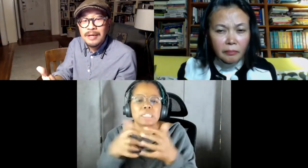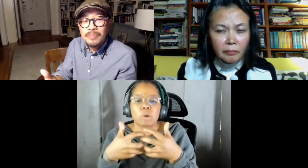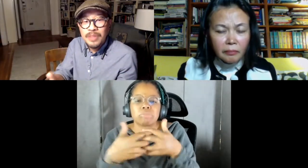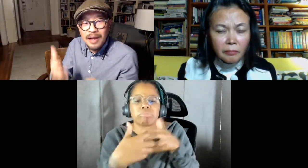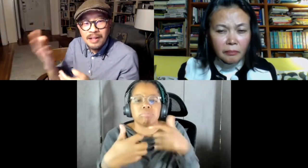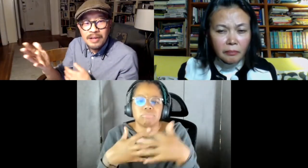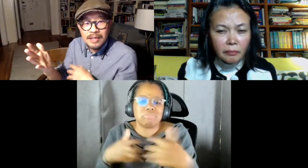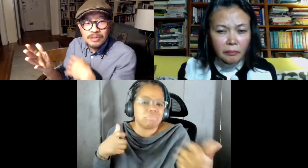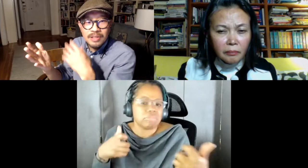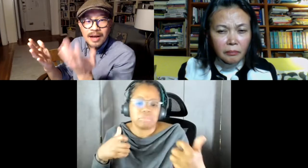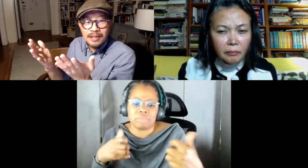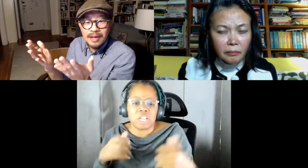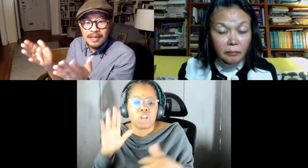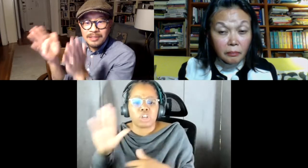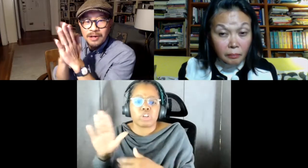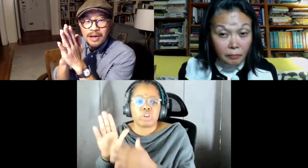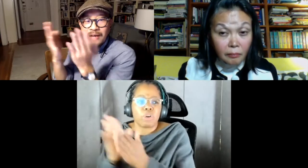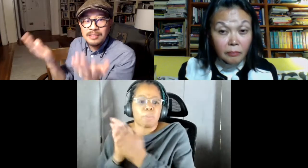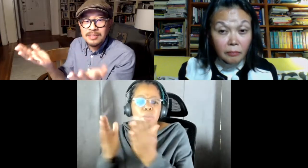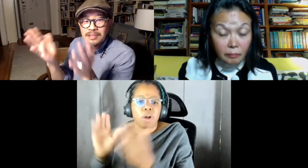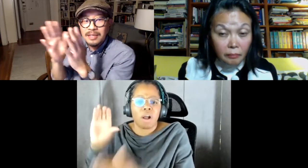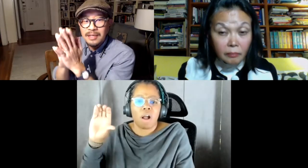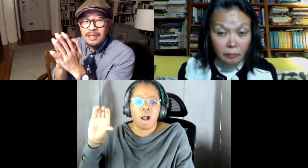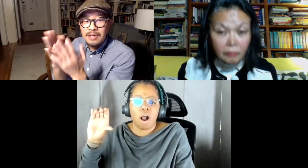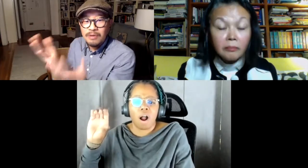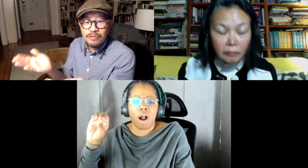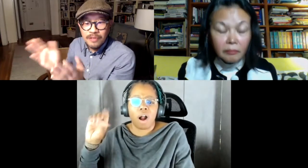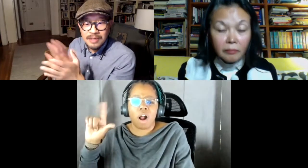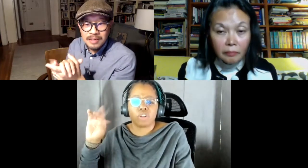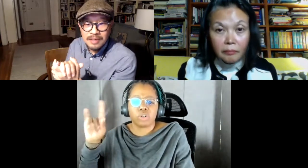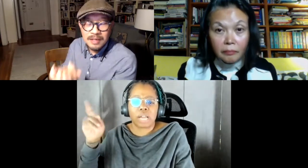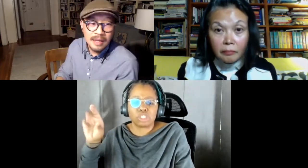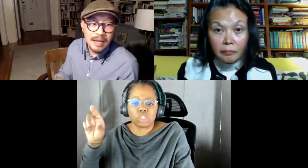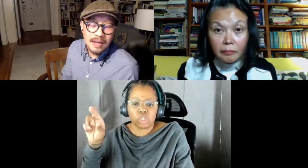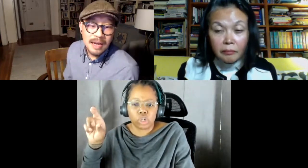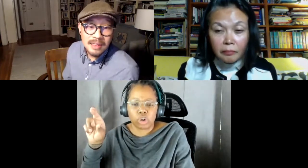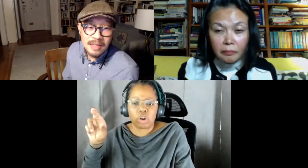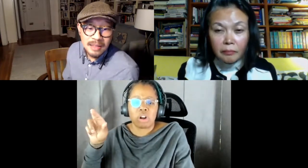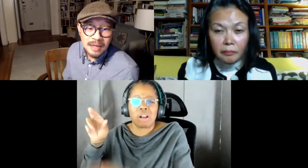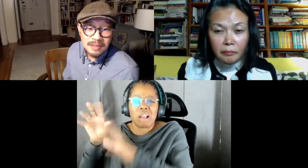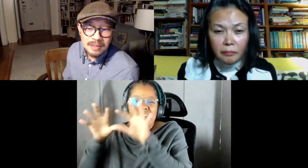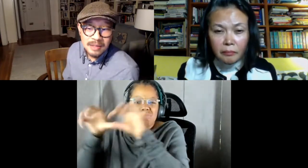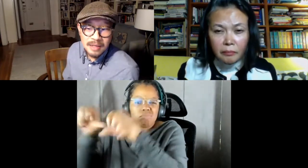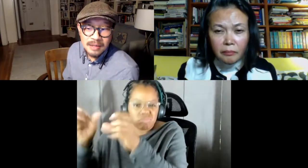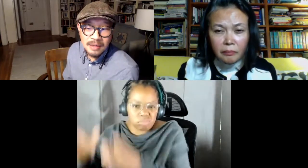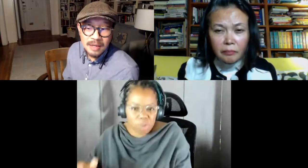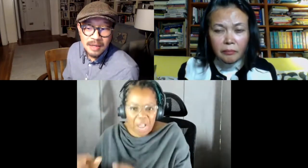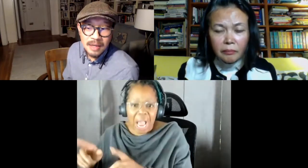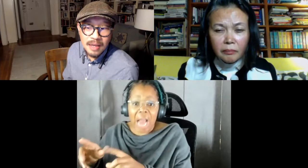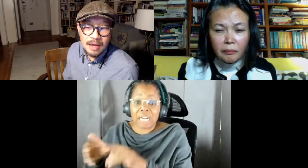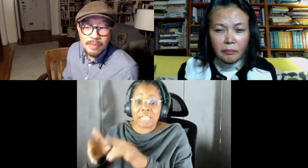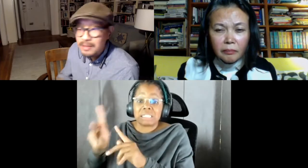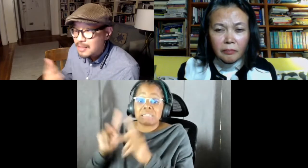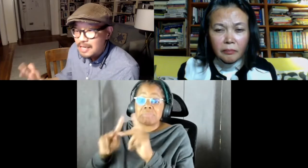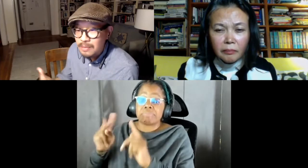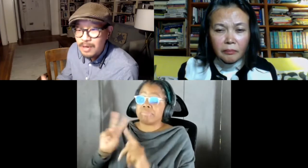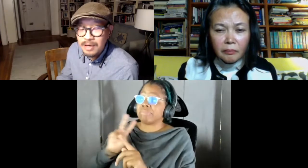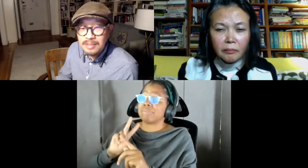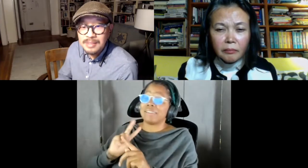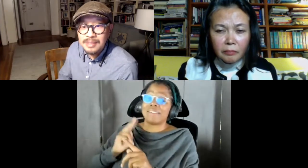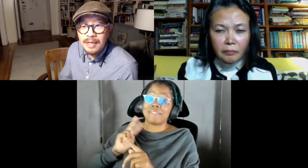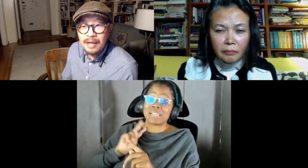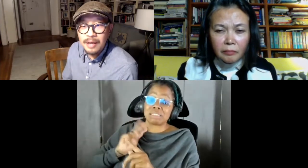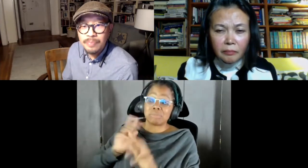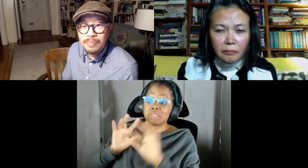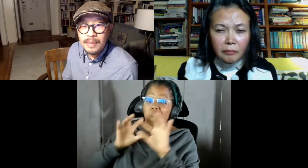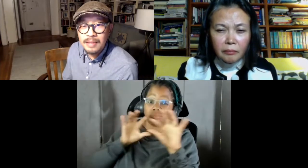book, the colonizer and the colonized are constantly reflected. And I think that amongst Asian